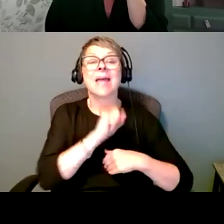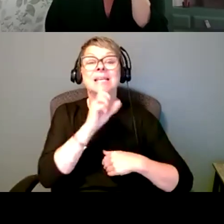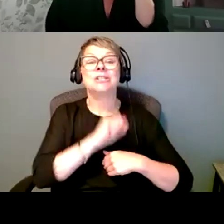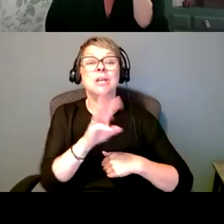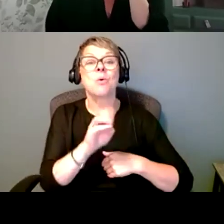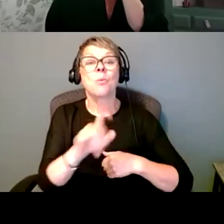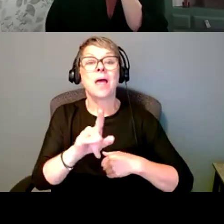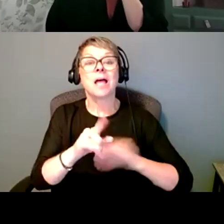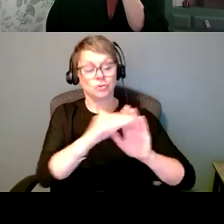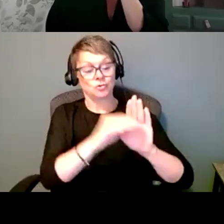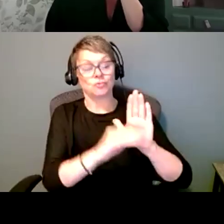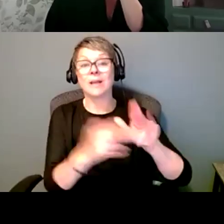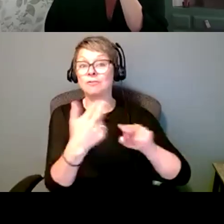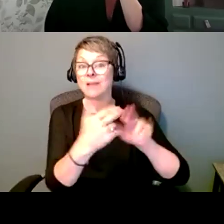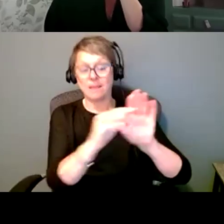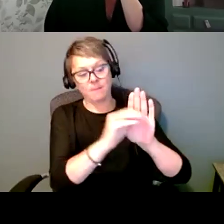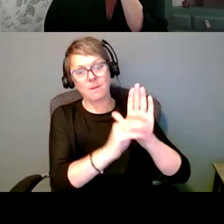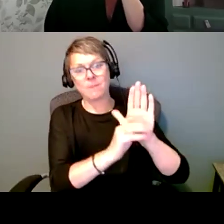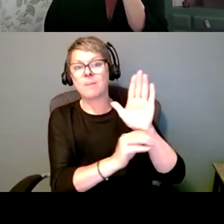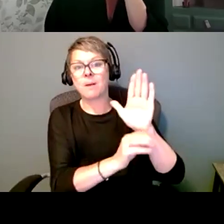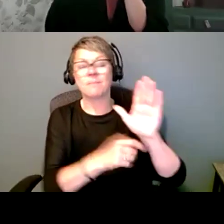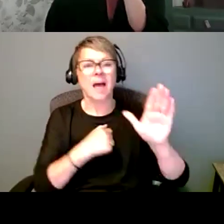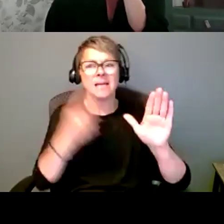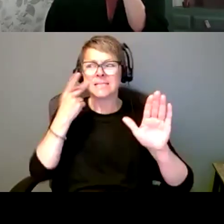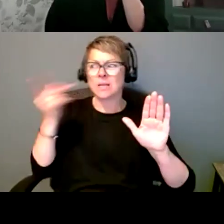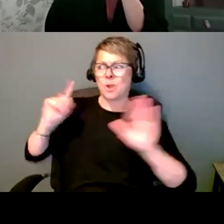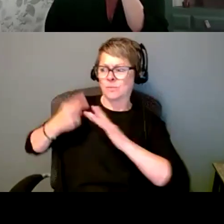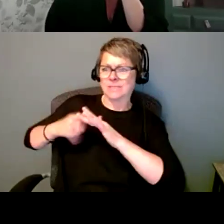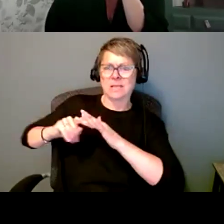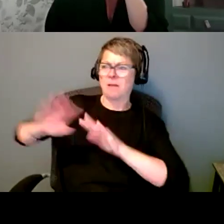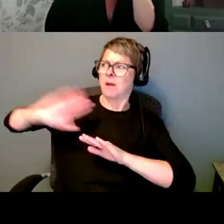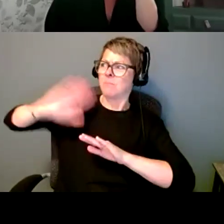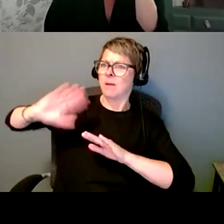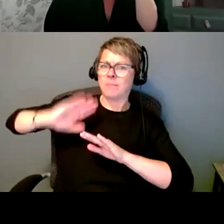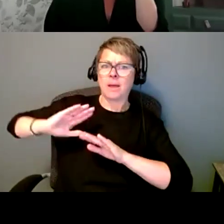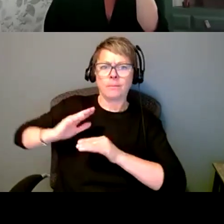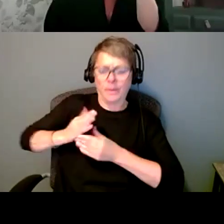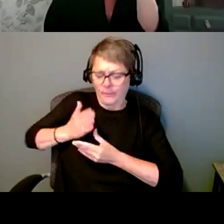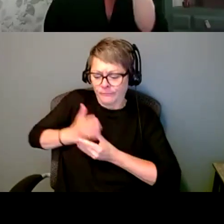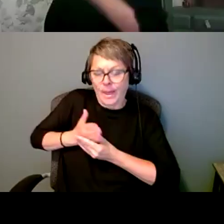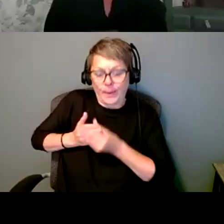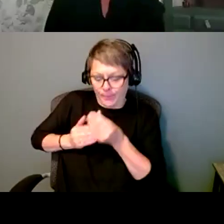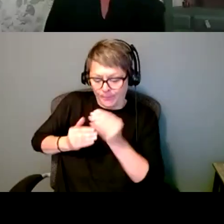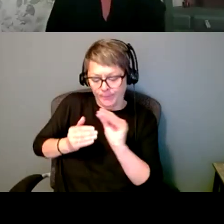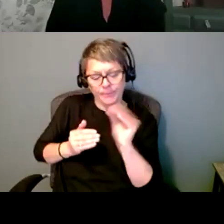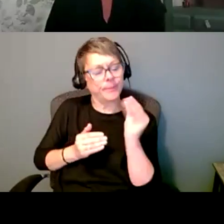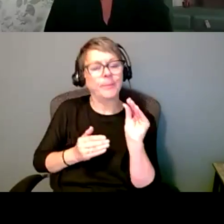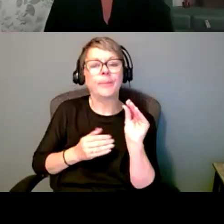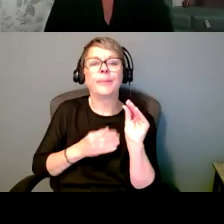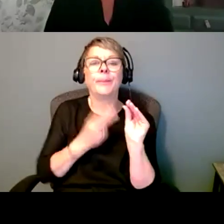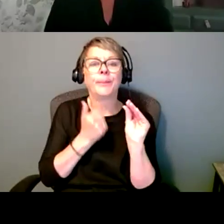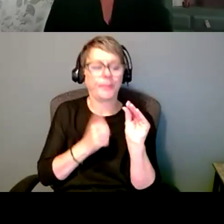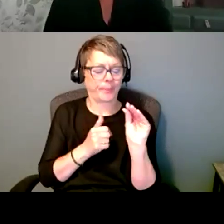look back to what we had when I started, and we had some little file that we compiled, and that was